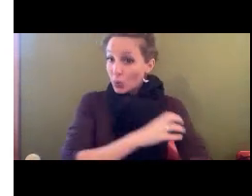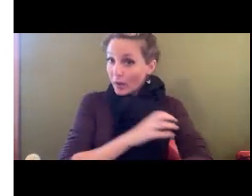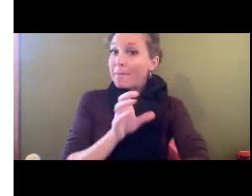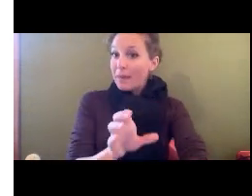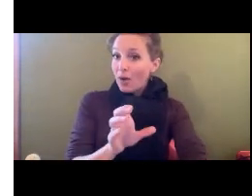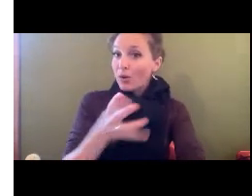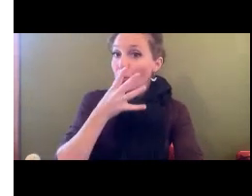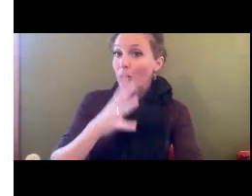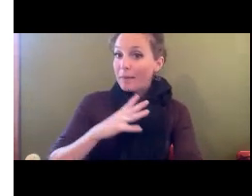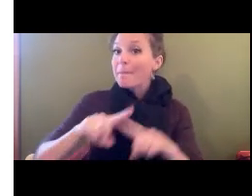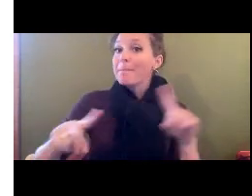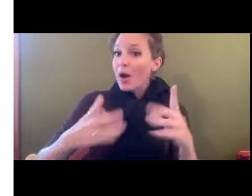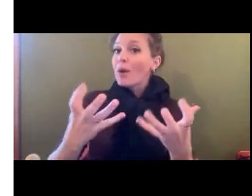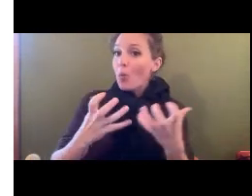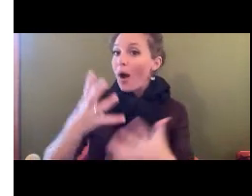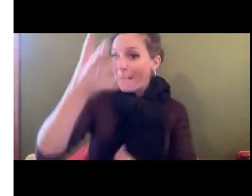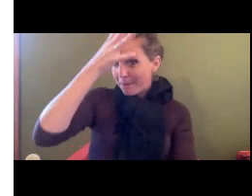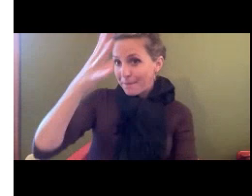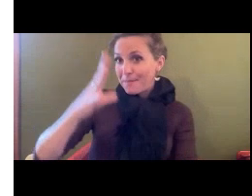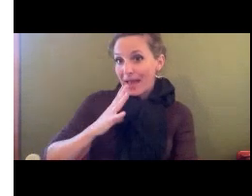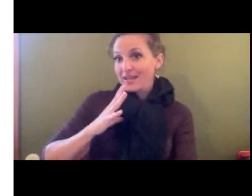certainly want men to join us in this cause.